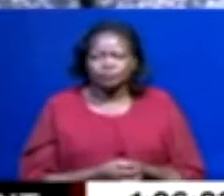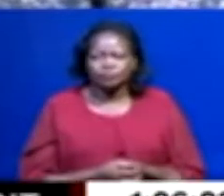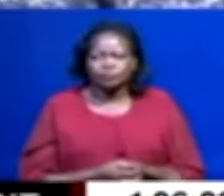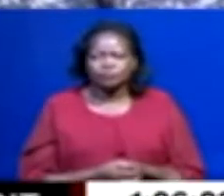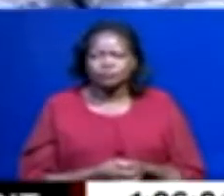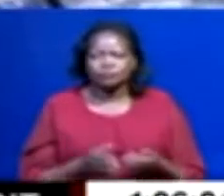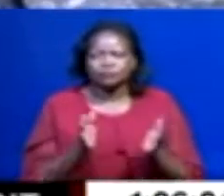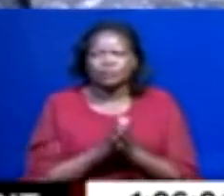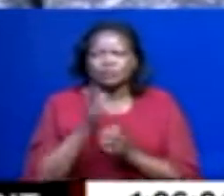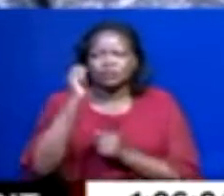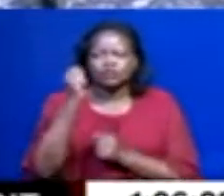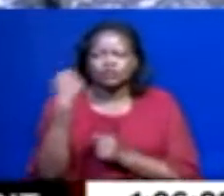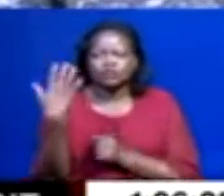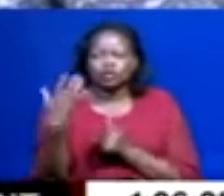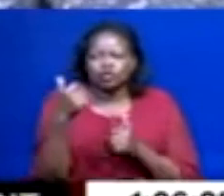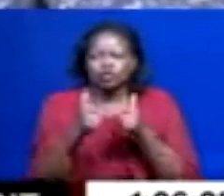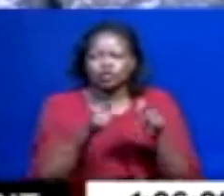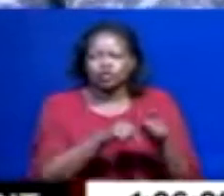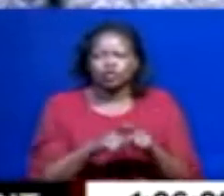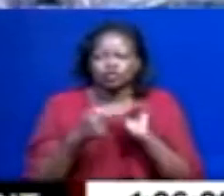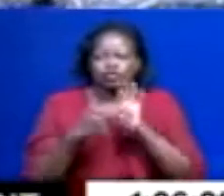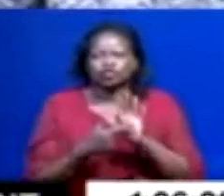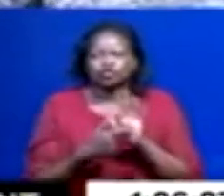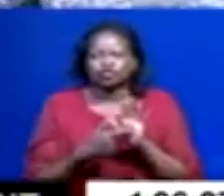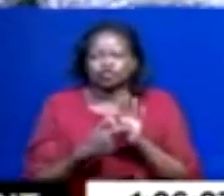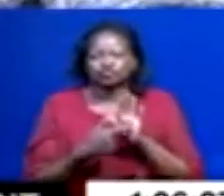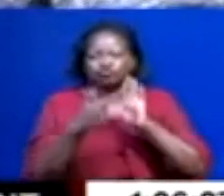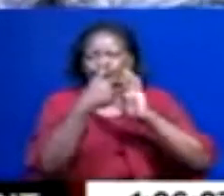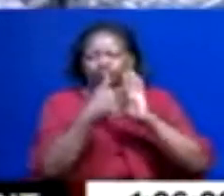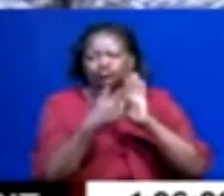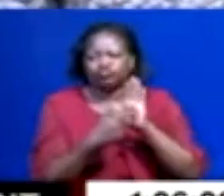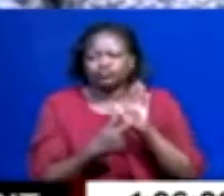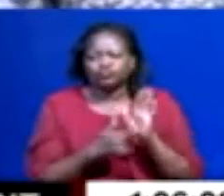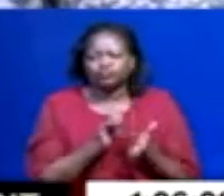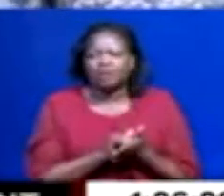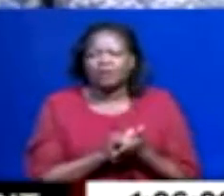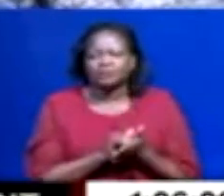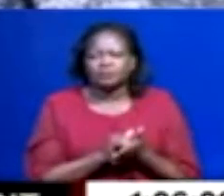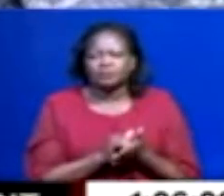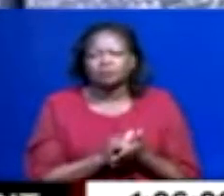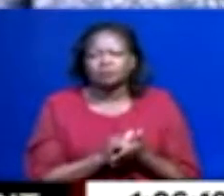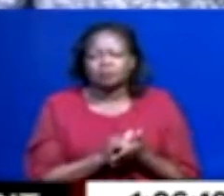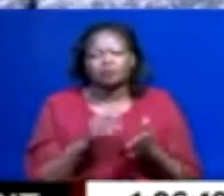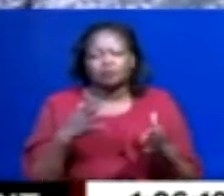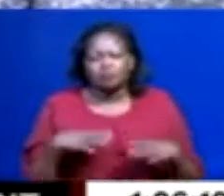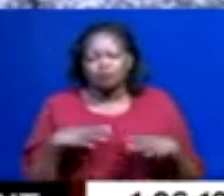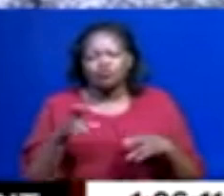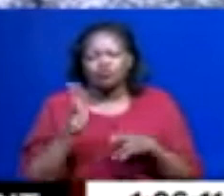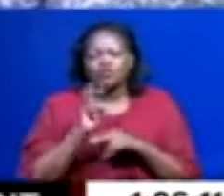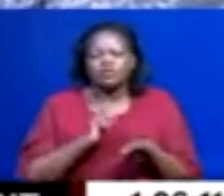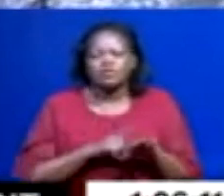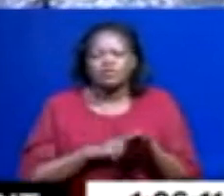And a tender document, which also shows the guidelines that bidders use when they